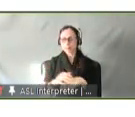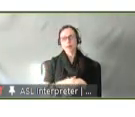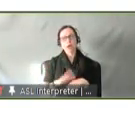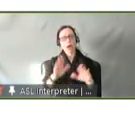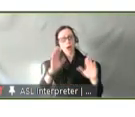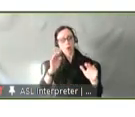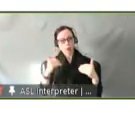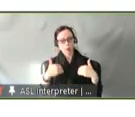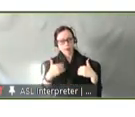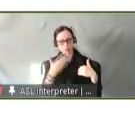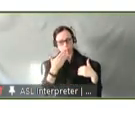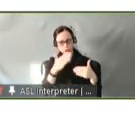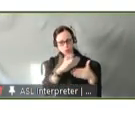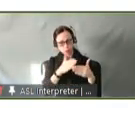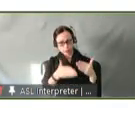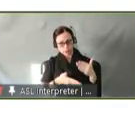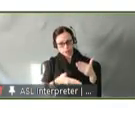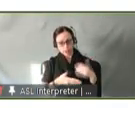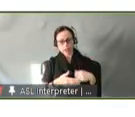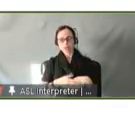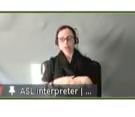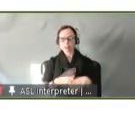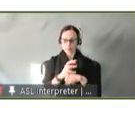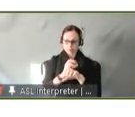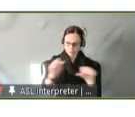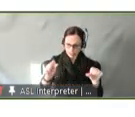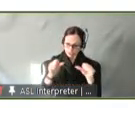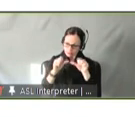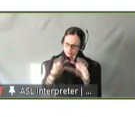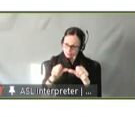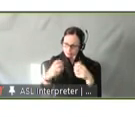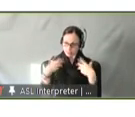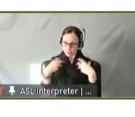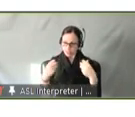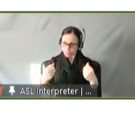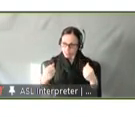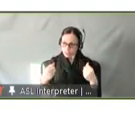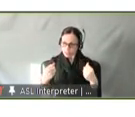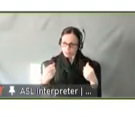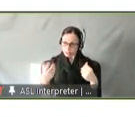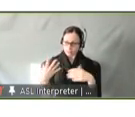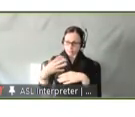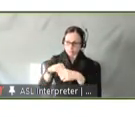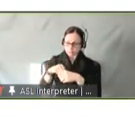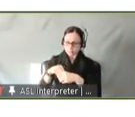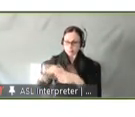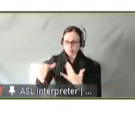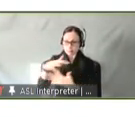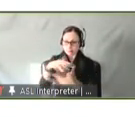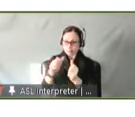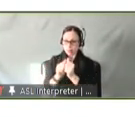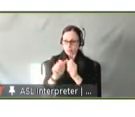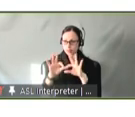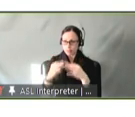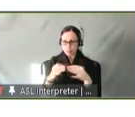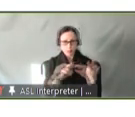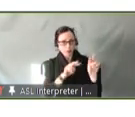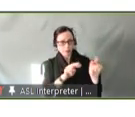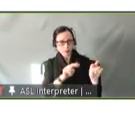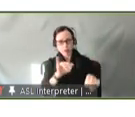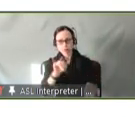good weekend, are safe and healthy with your families, and look forward to seeing you at our June